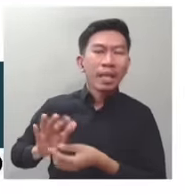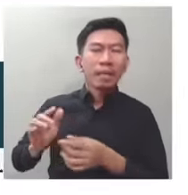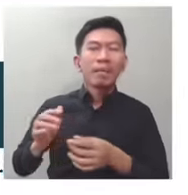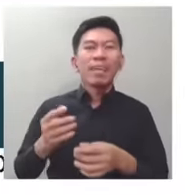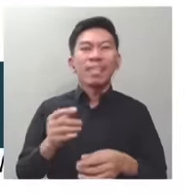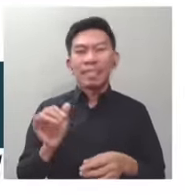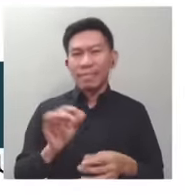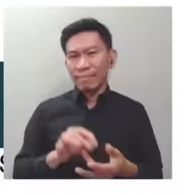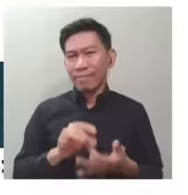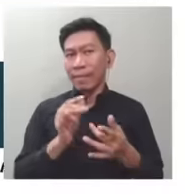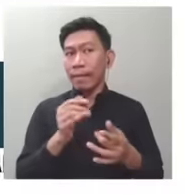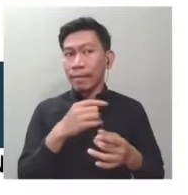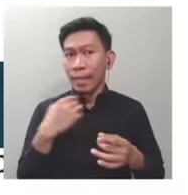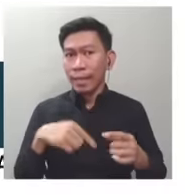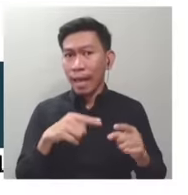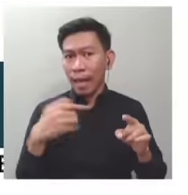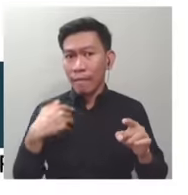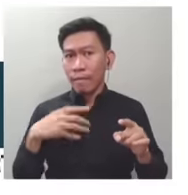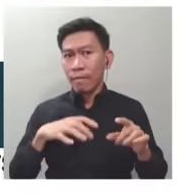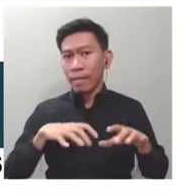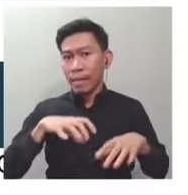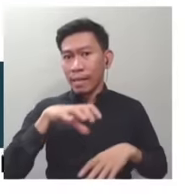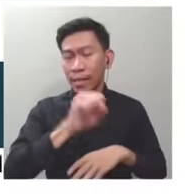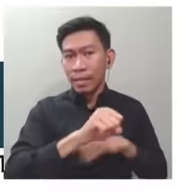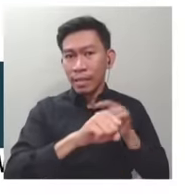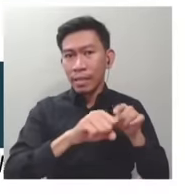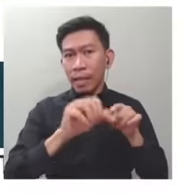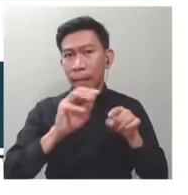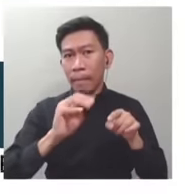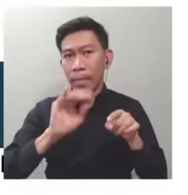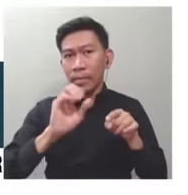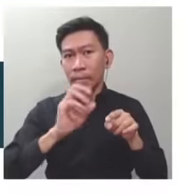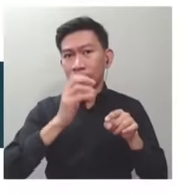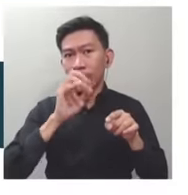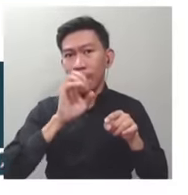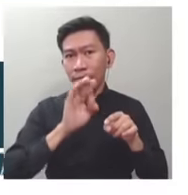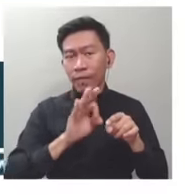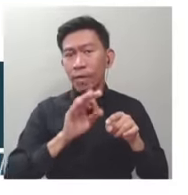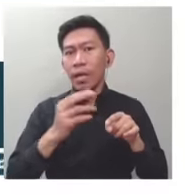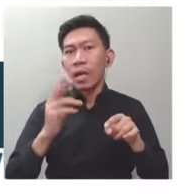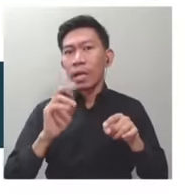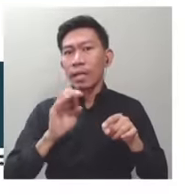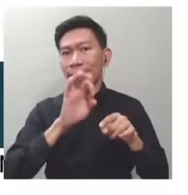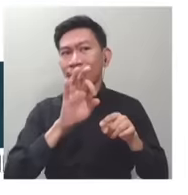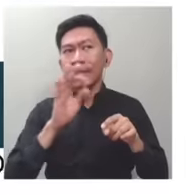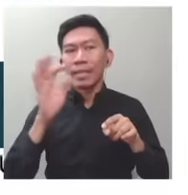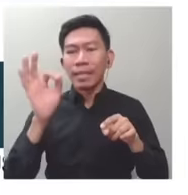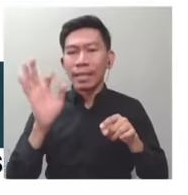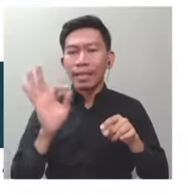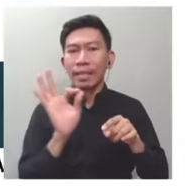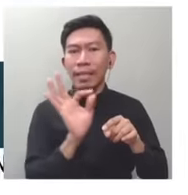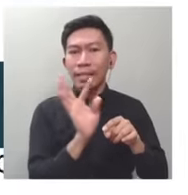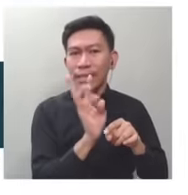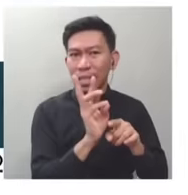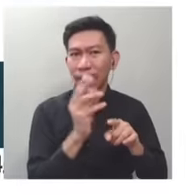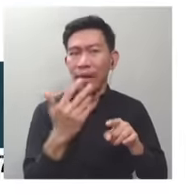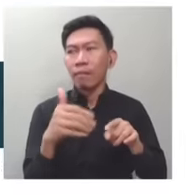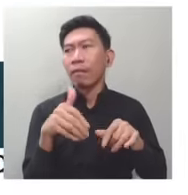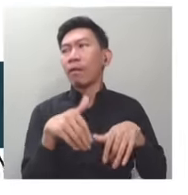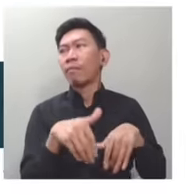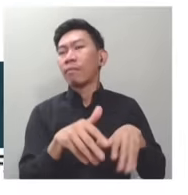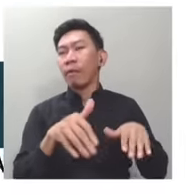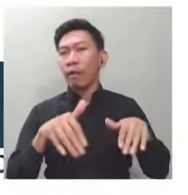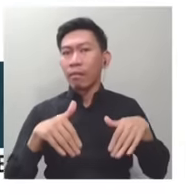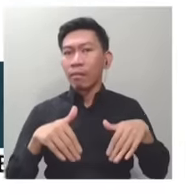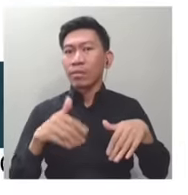anything when China took control of Mischief Reef in 1996. Mm. So China has always put us on the